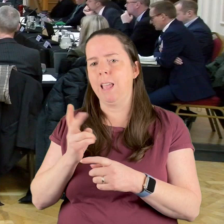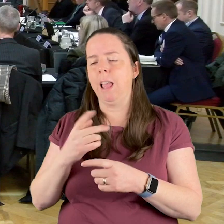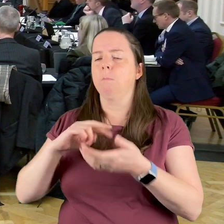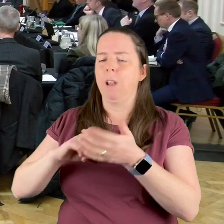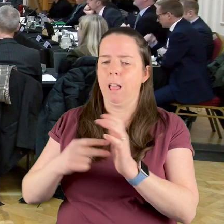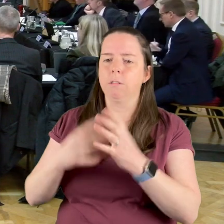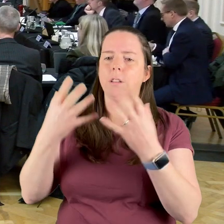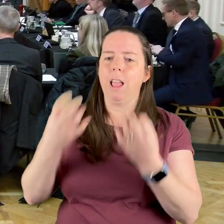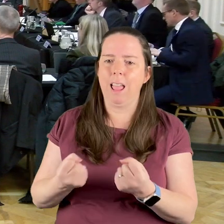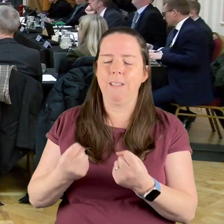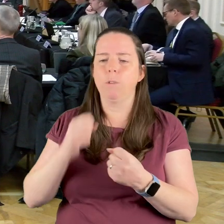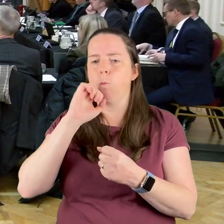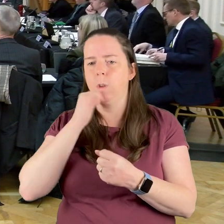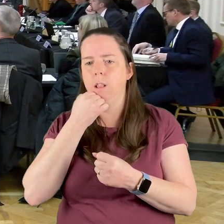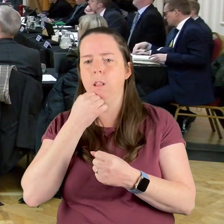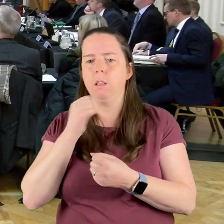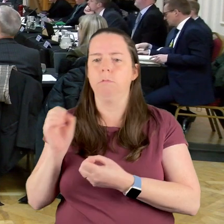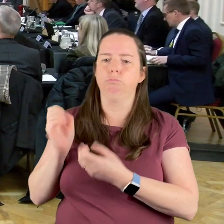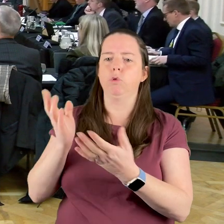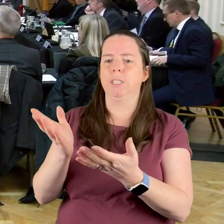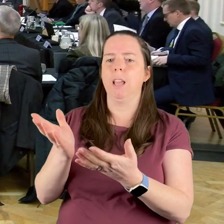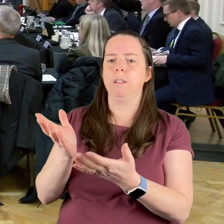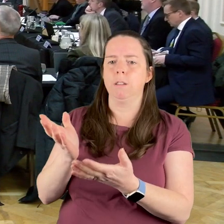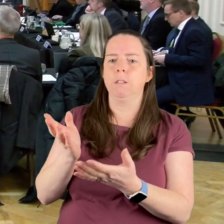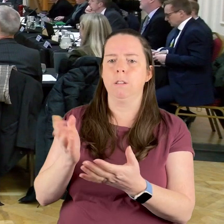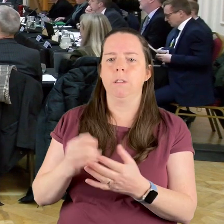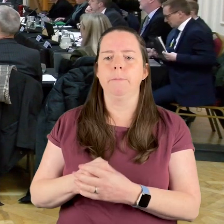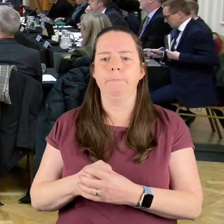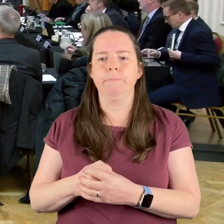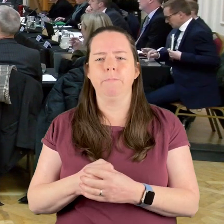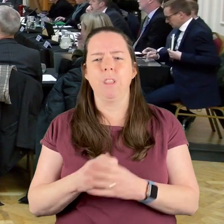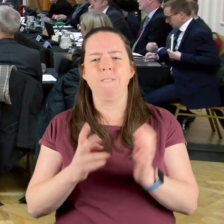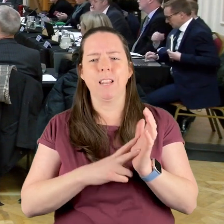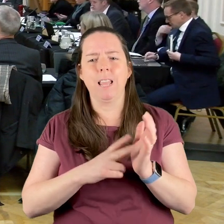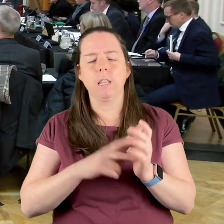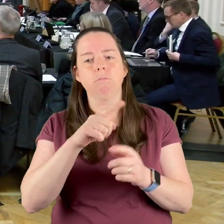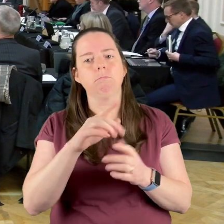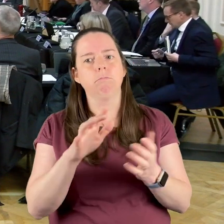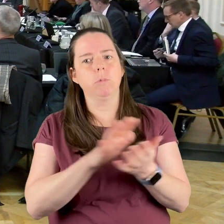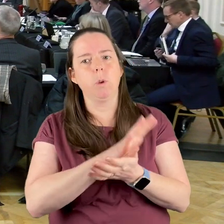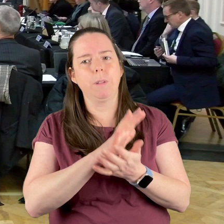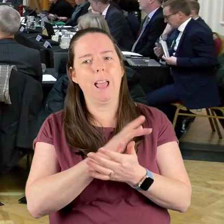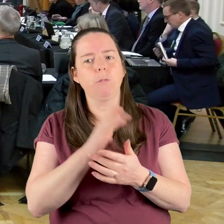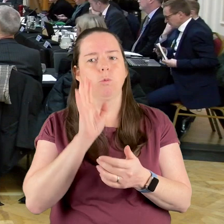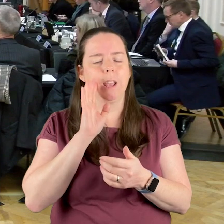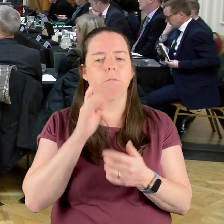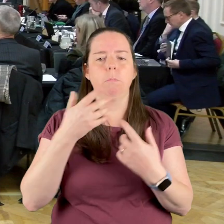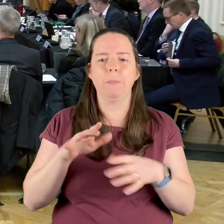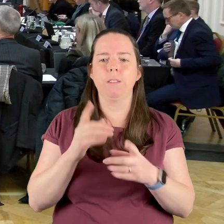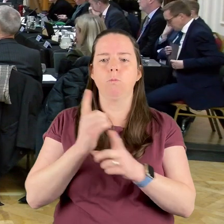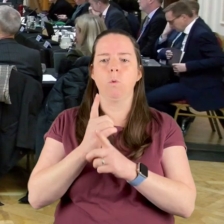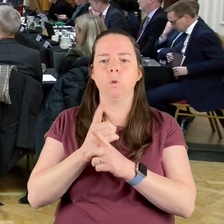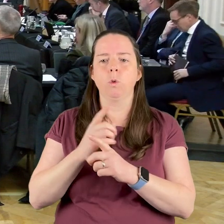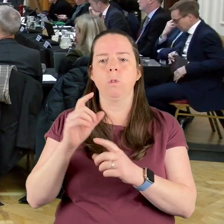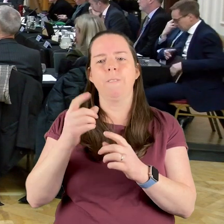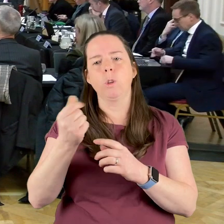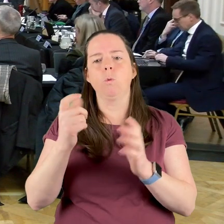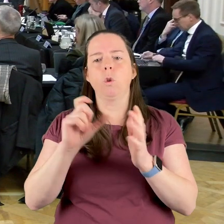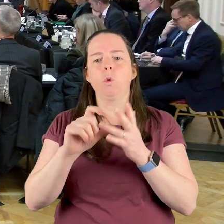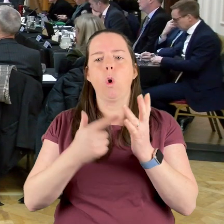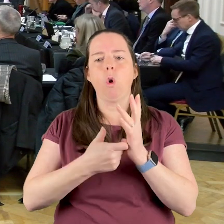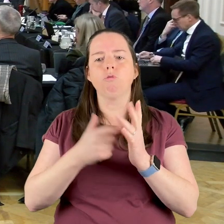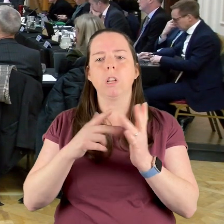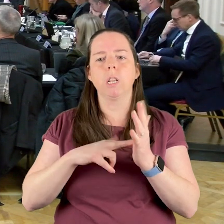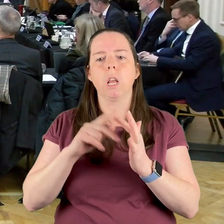also mentioned it to the independent chairs. And again, we have plans to go and present that to them. In terms